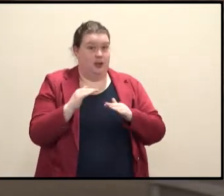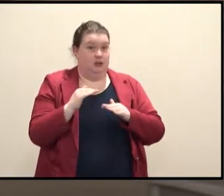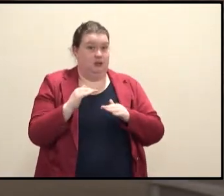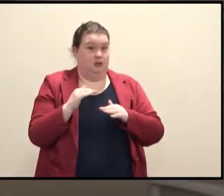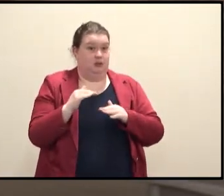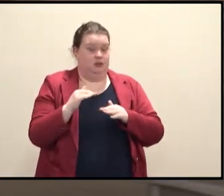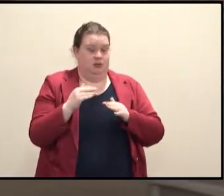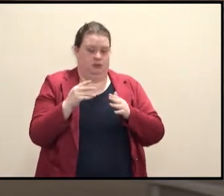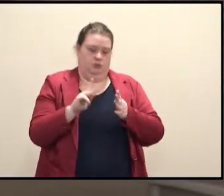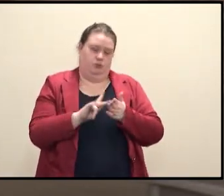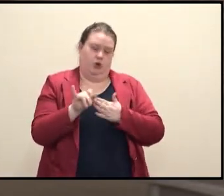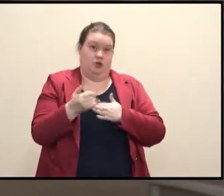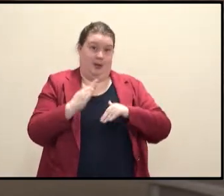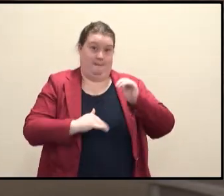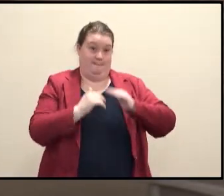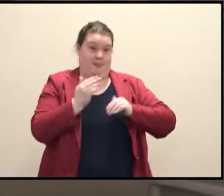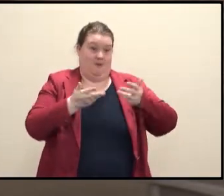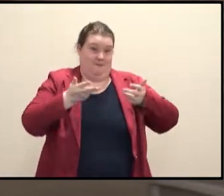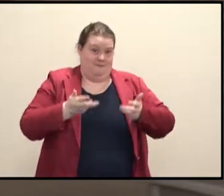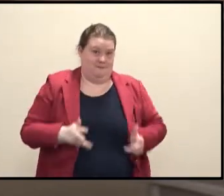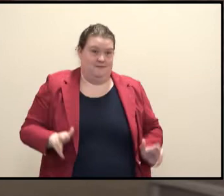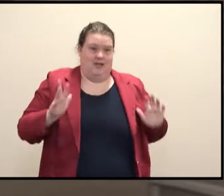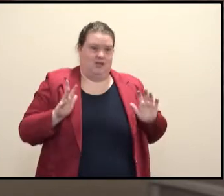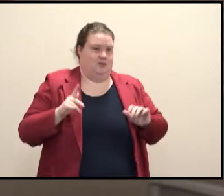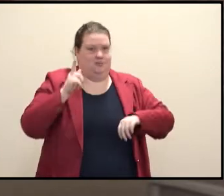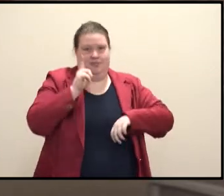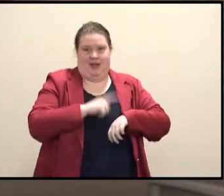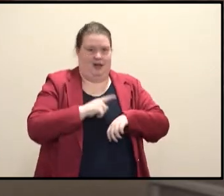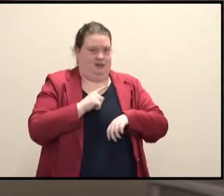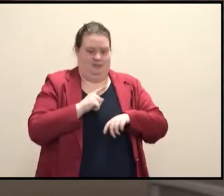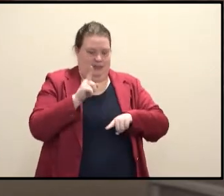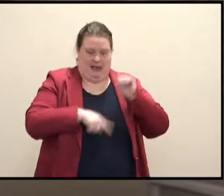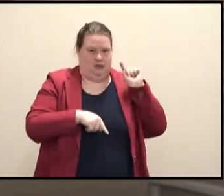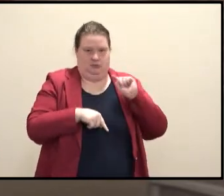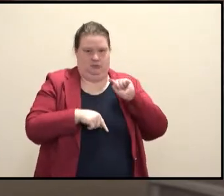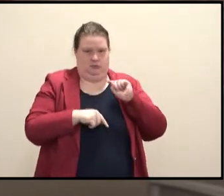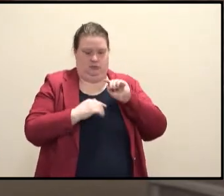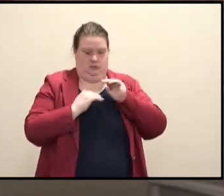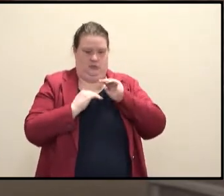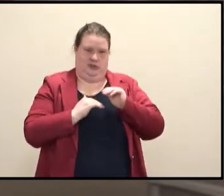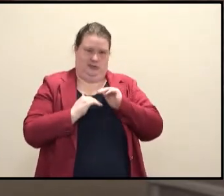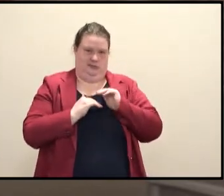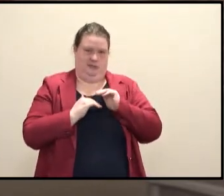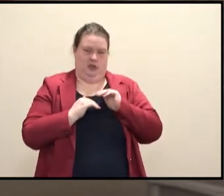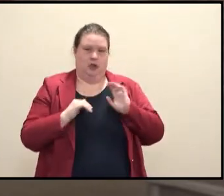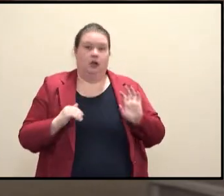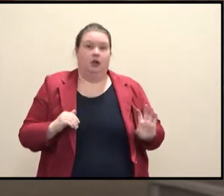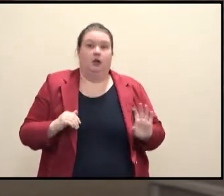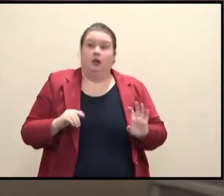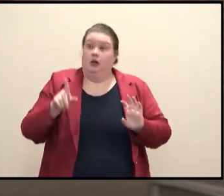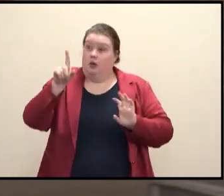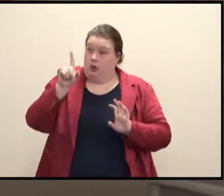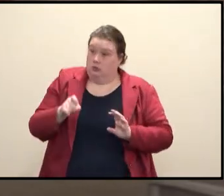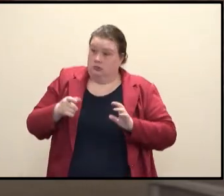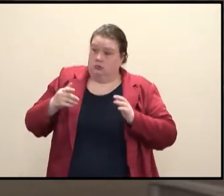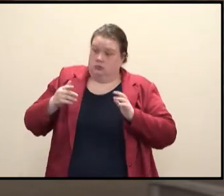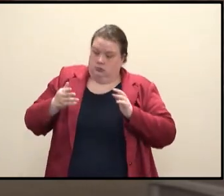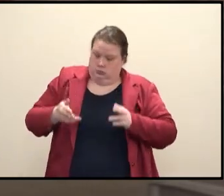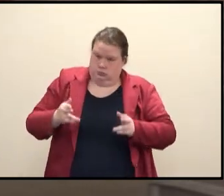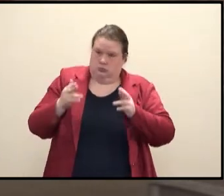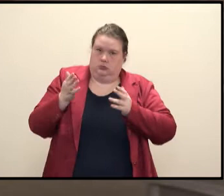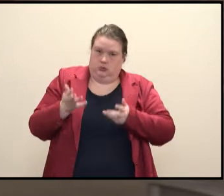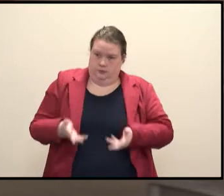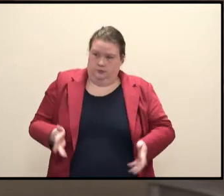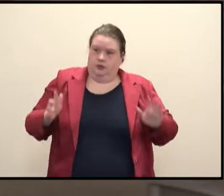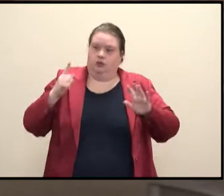allowed. We responded that the district needs the facility complete by the end of April to allow for furniture, fixture, equipment, installation,